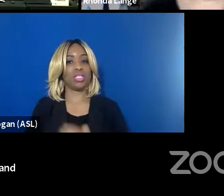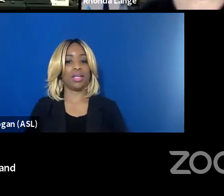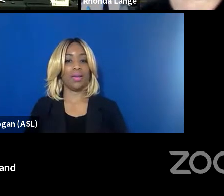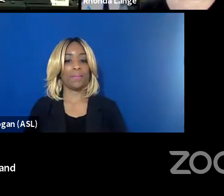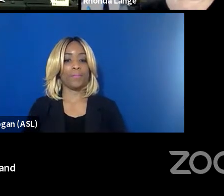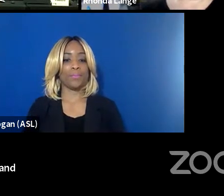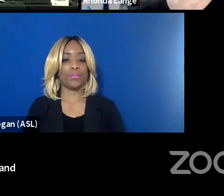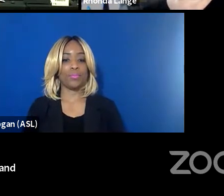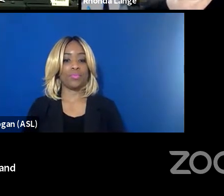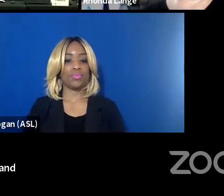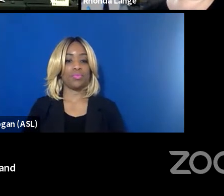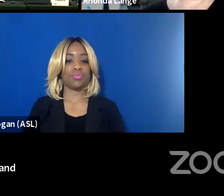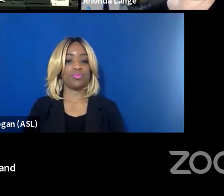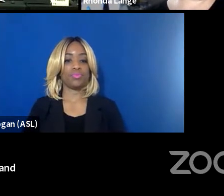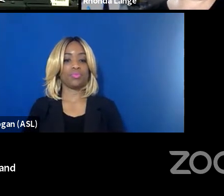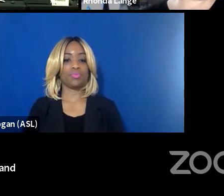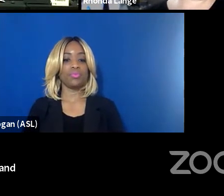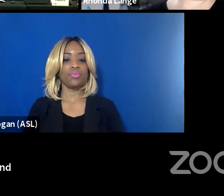20.